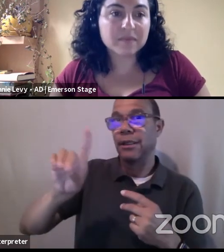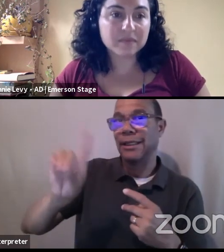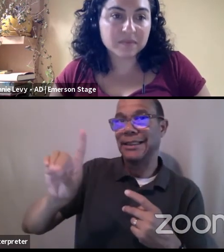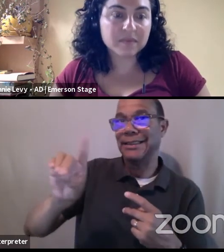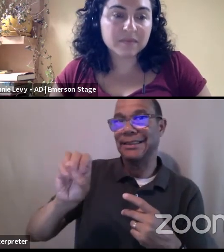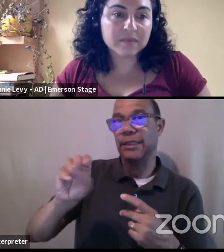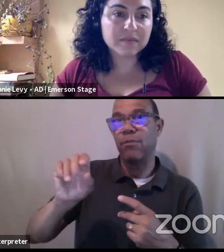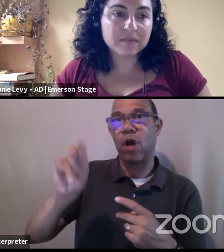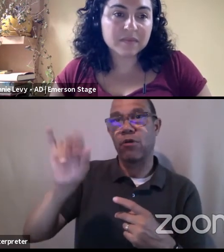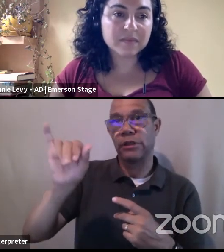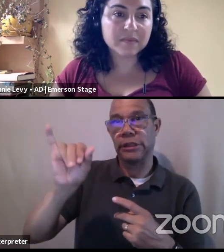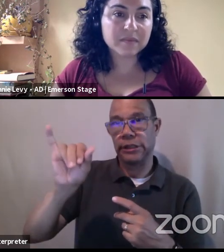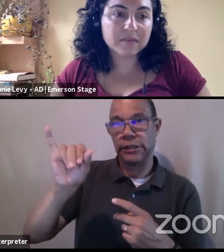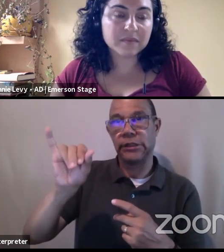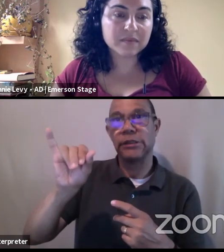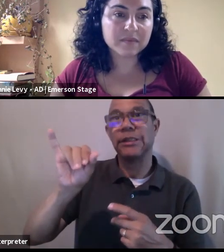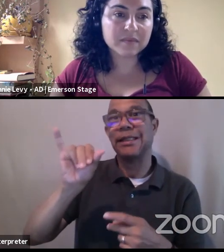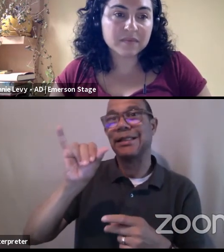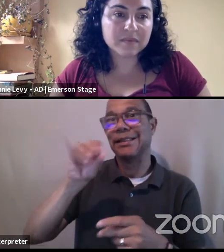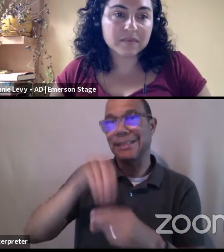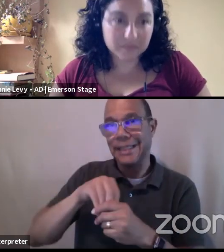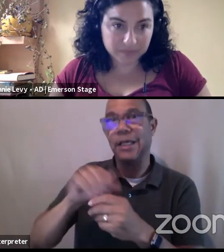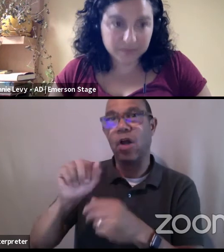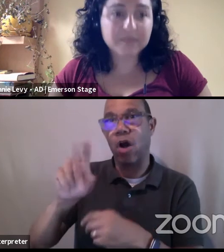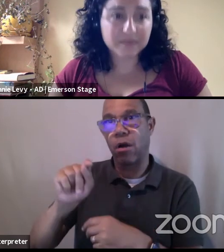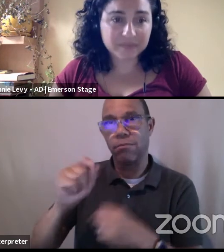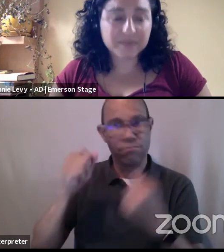art form. It has a lot of opportunities.